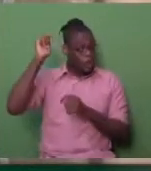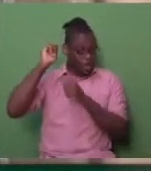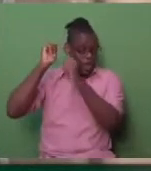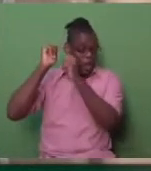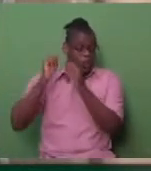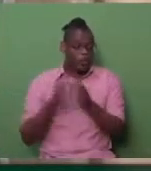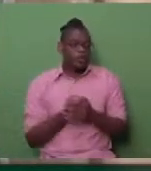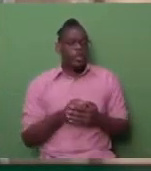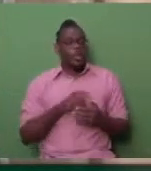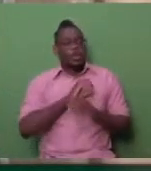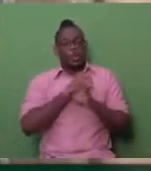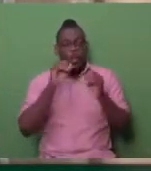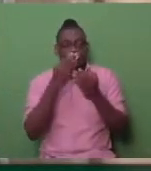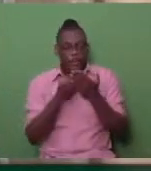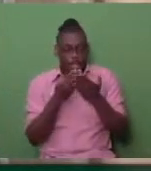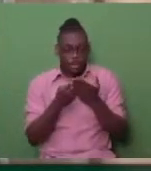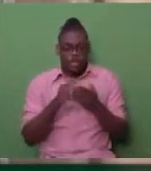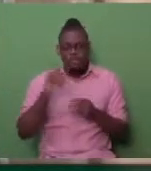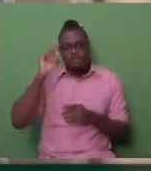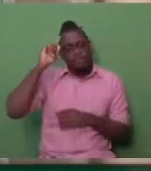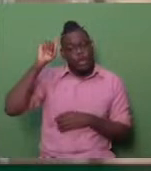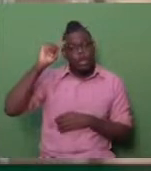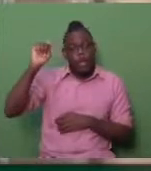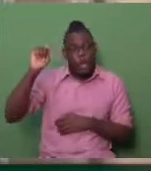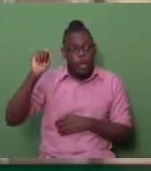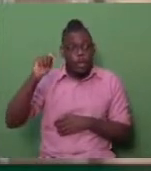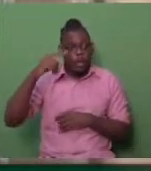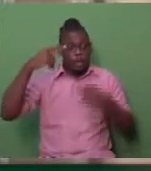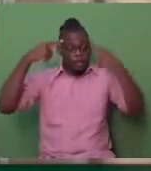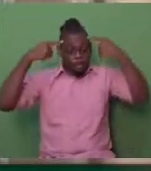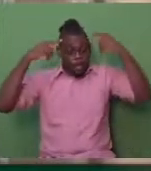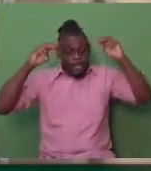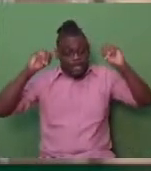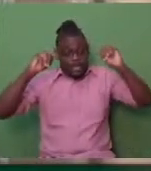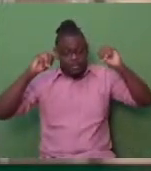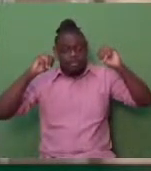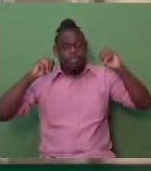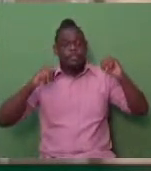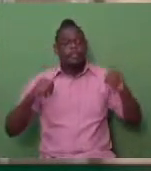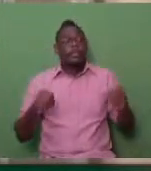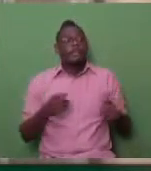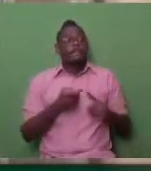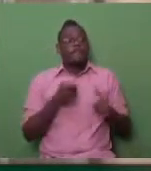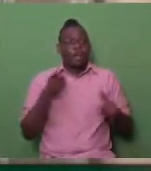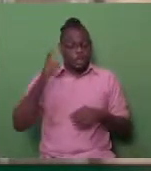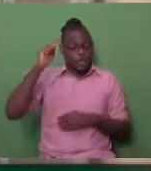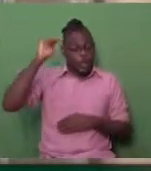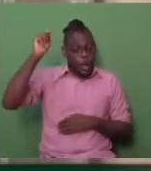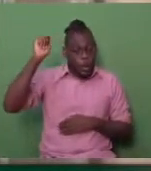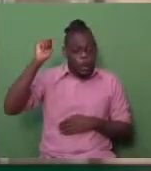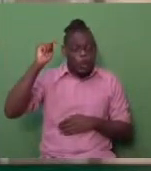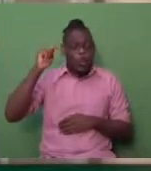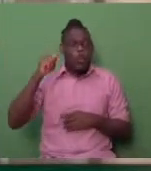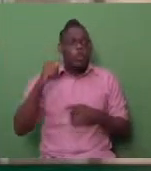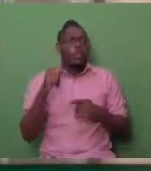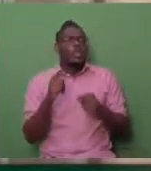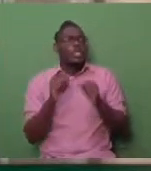touts Tobago heritage, this Prime Minister has consistently treated the people of Tobago with nothing but contempt.